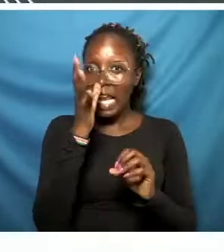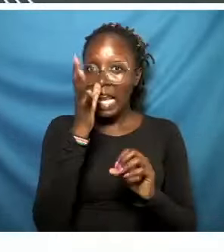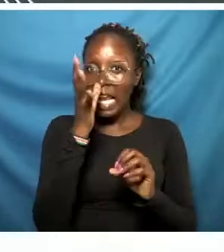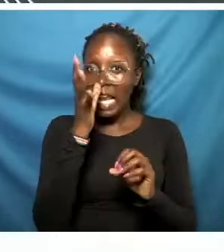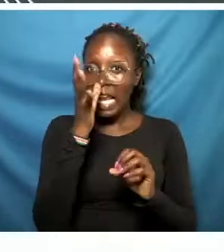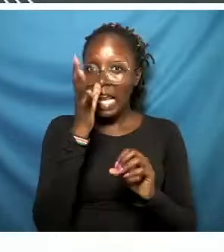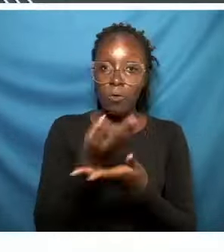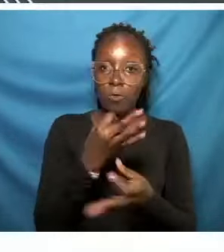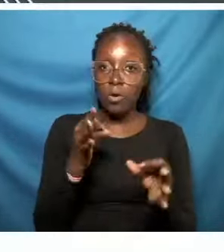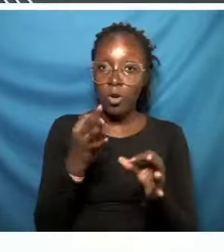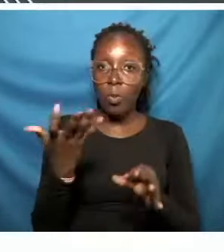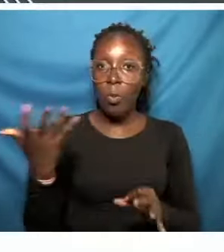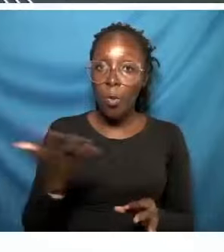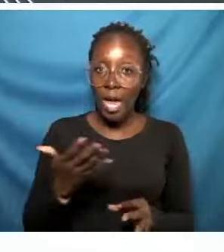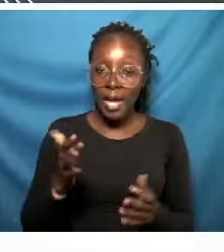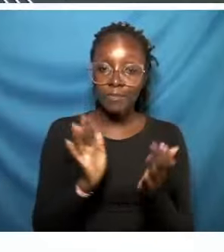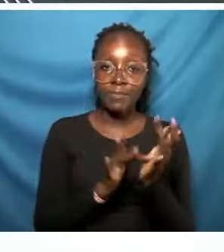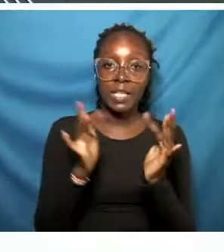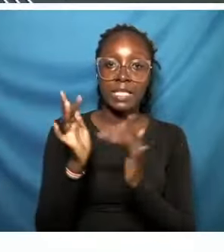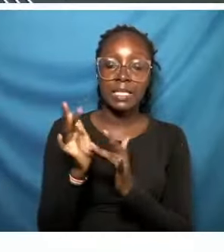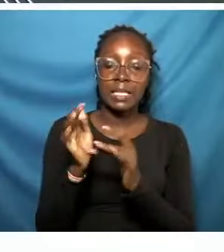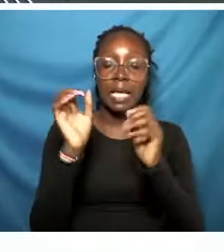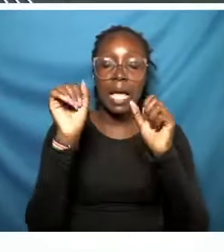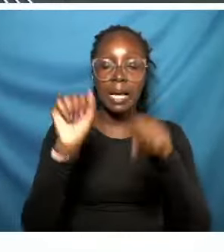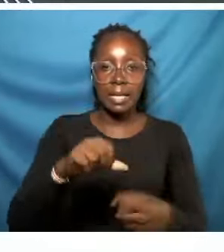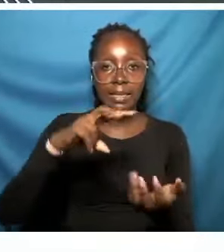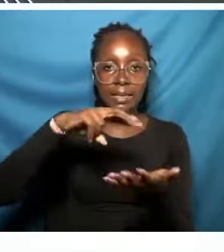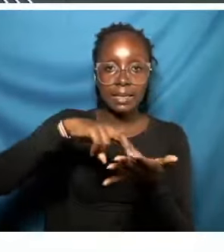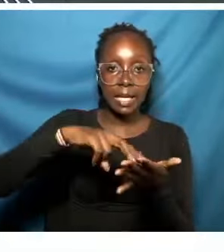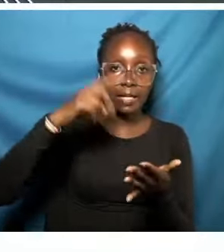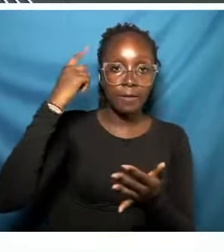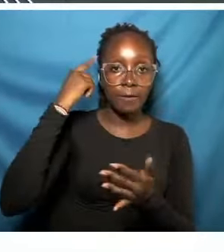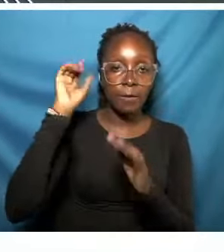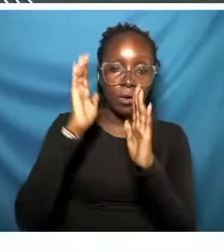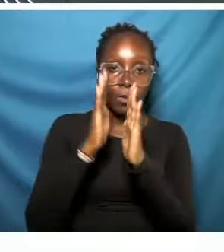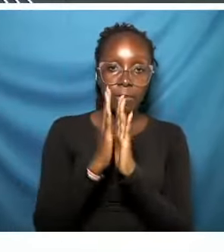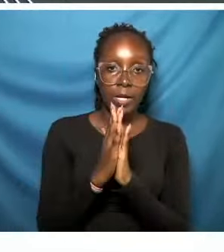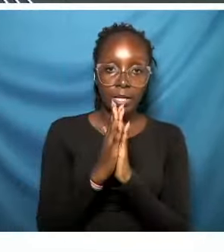up. May we rise up for prayer.